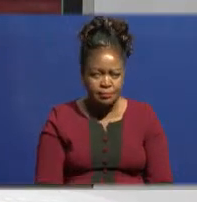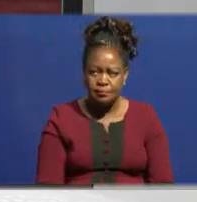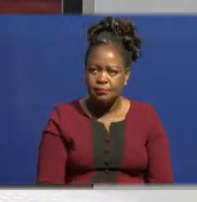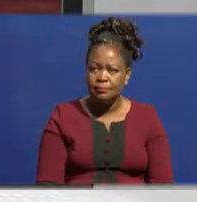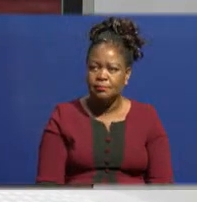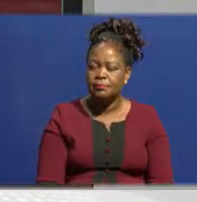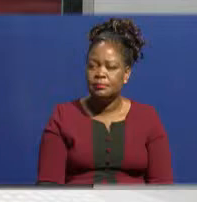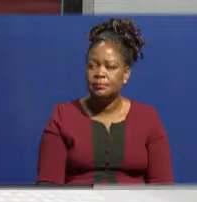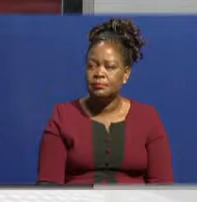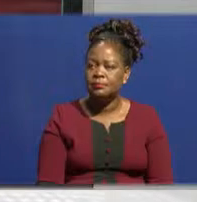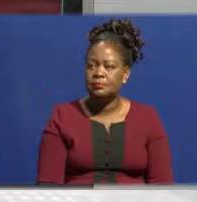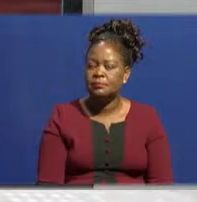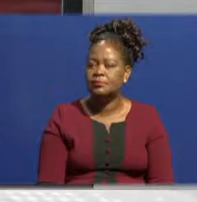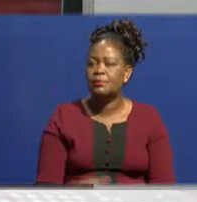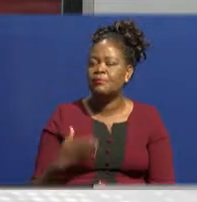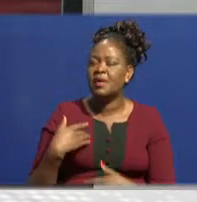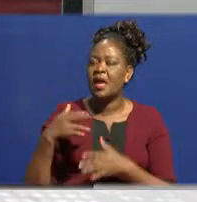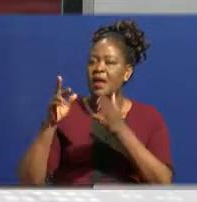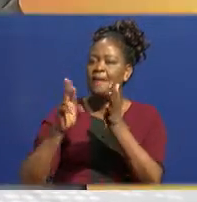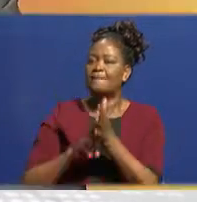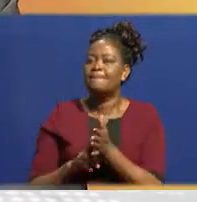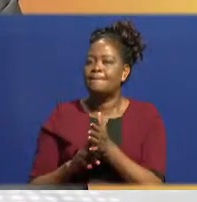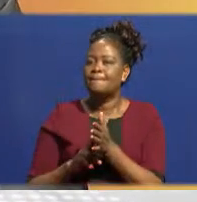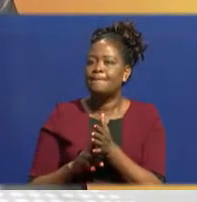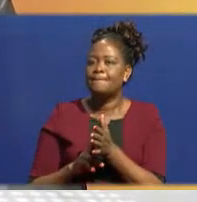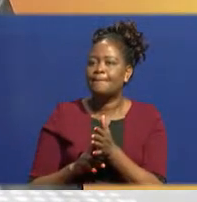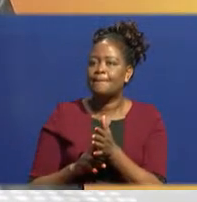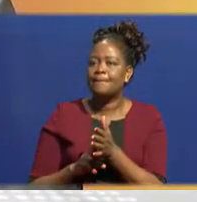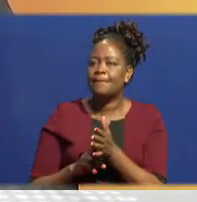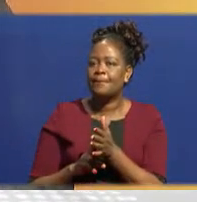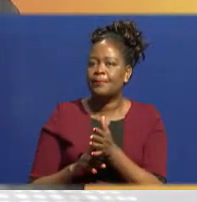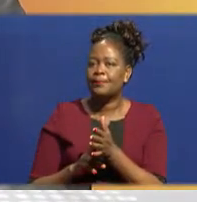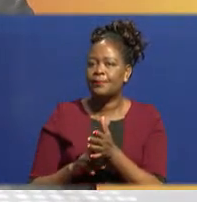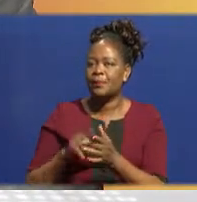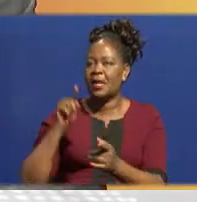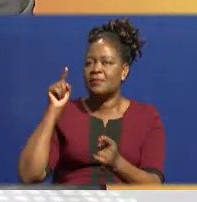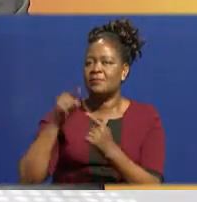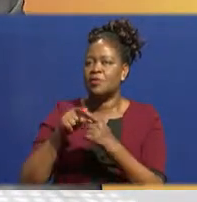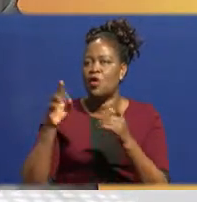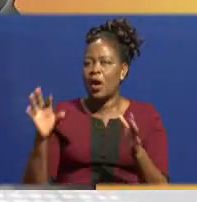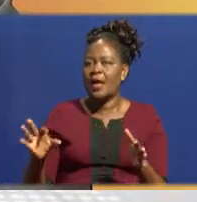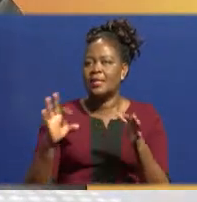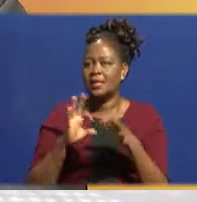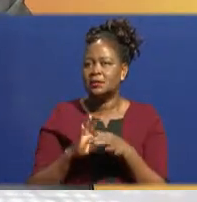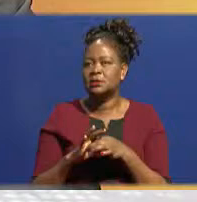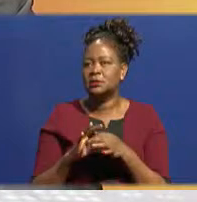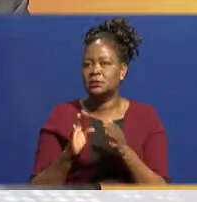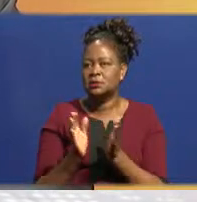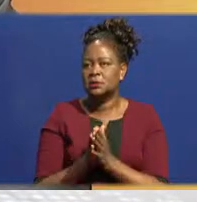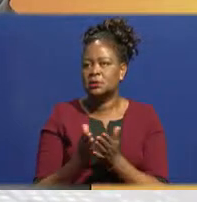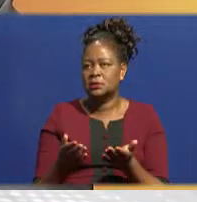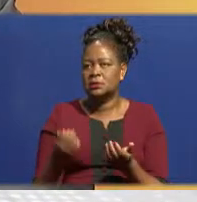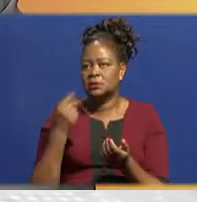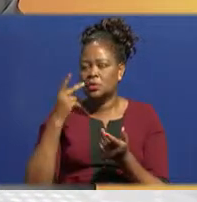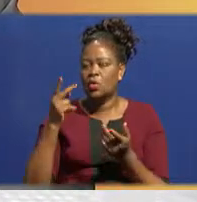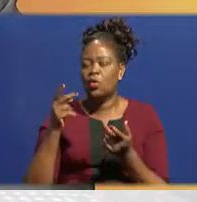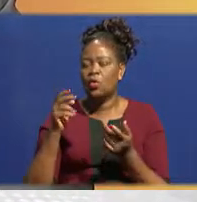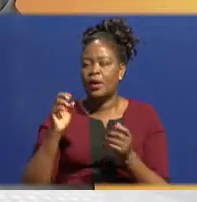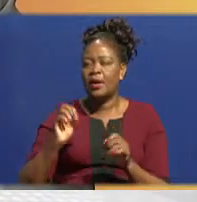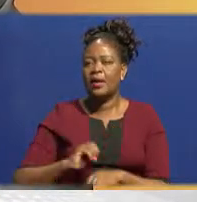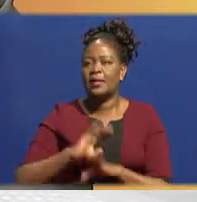You know, I represent or I come from the Azimio coalition, and you saw very clearly our